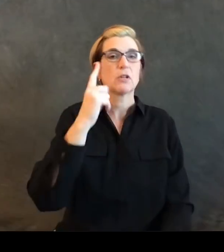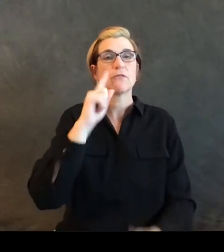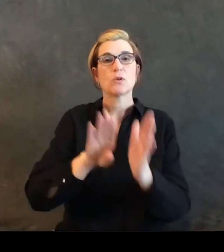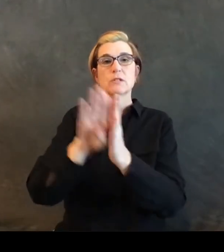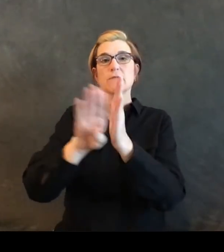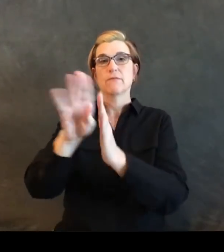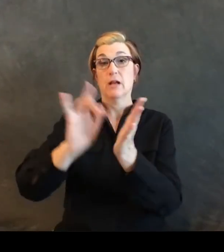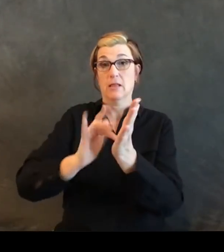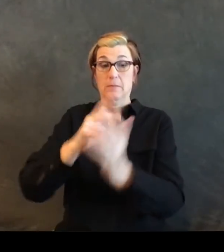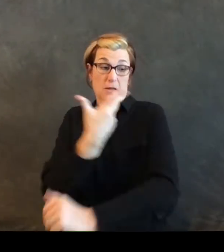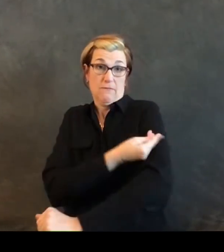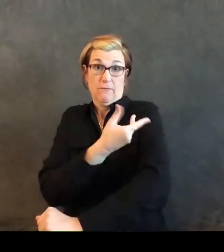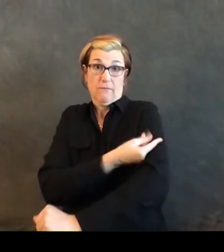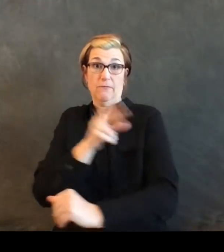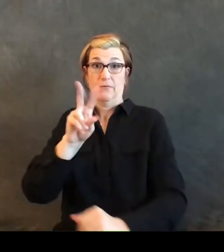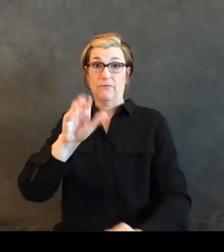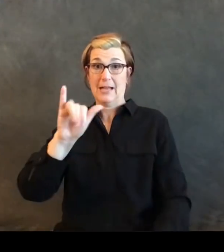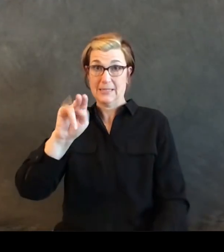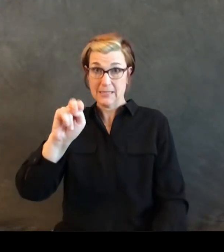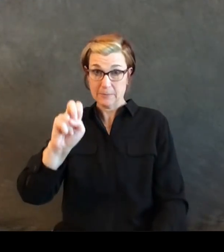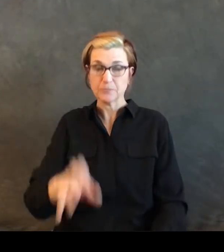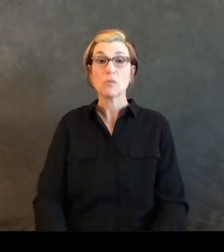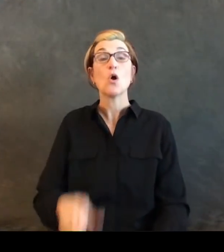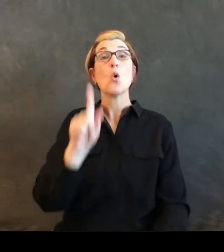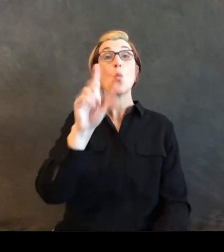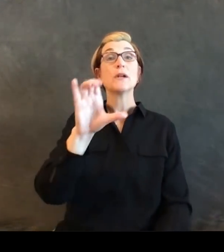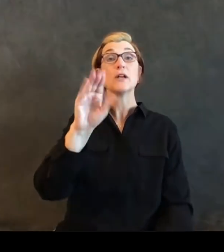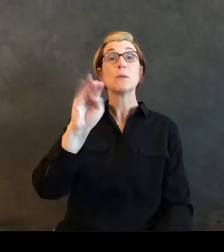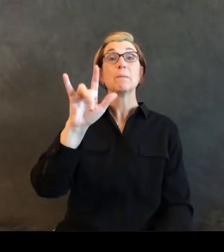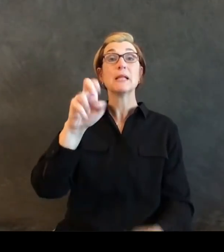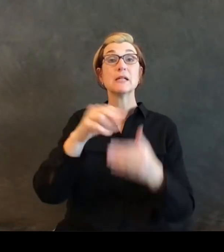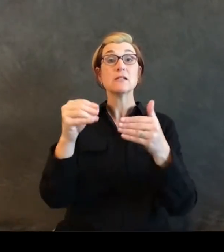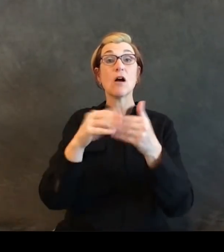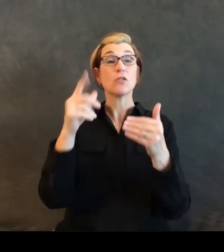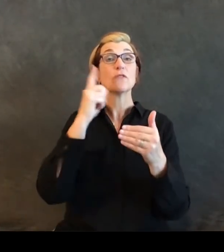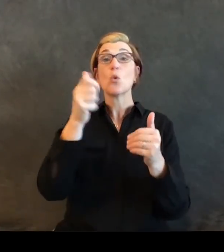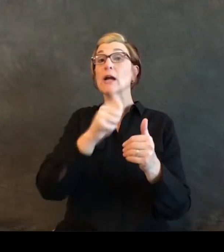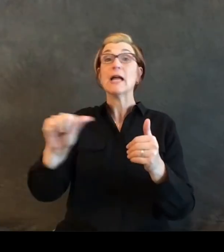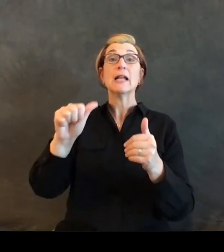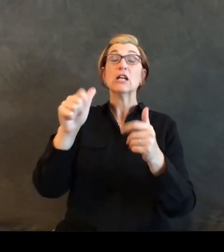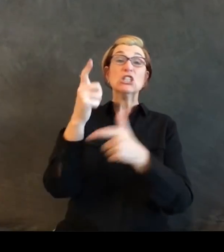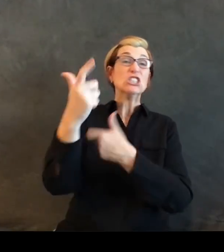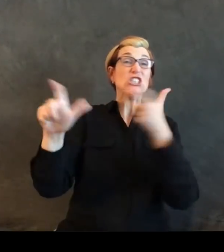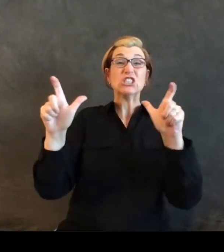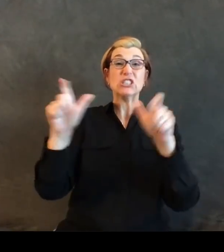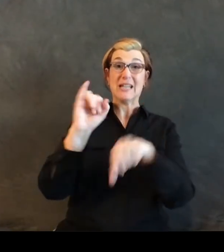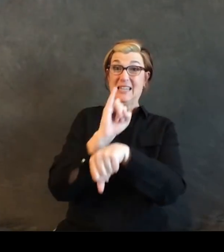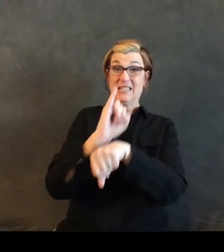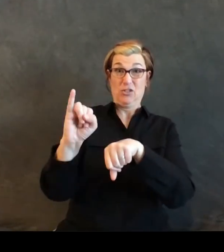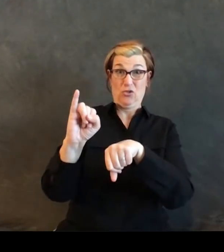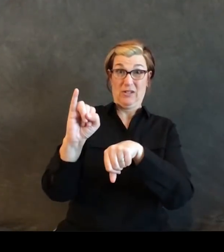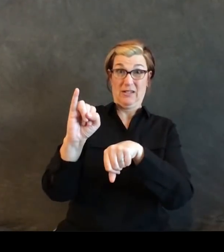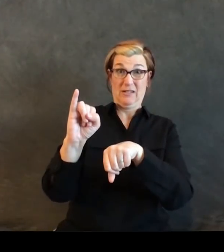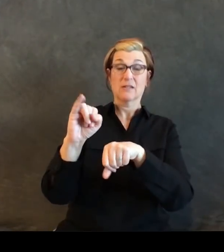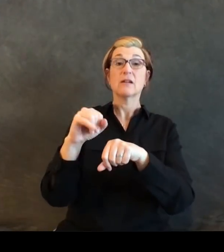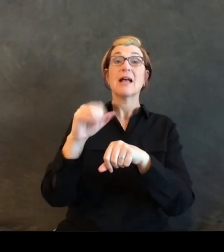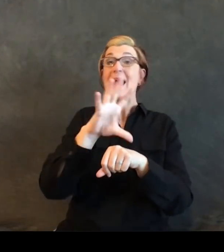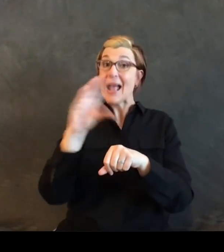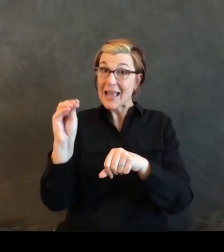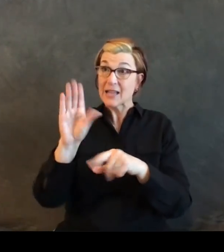$500 billion in support for the hardest hit industries, with a ban on corporate stock buybacks, which is something